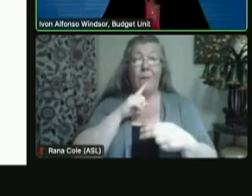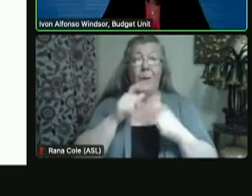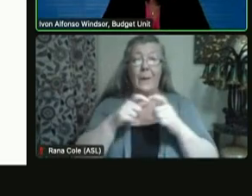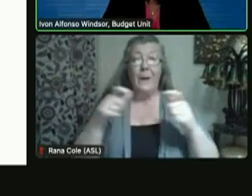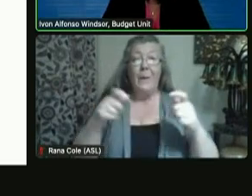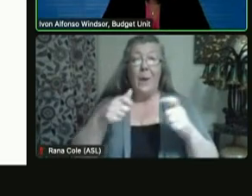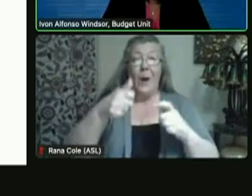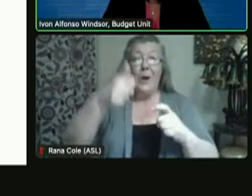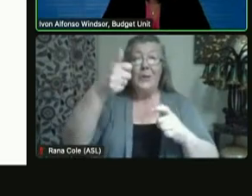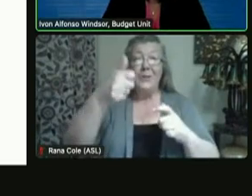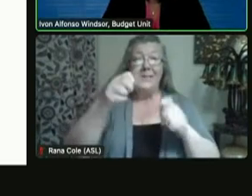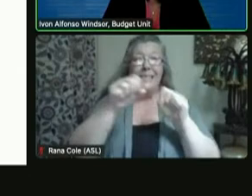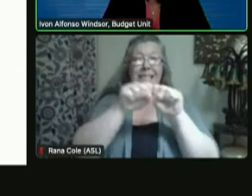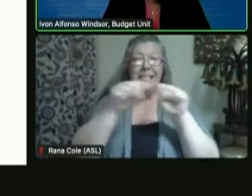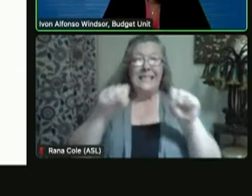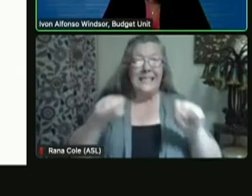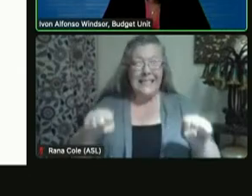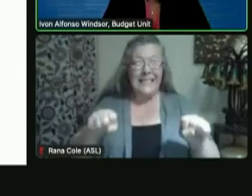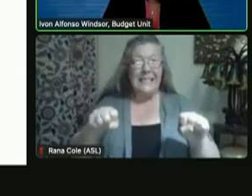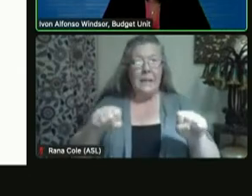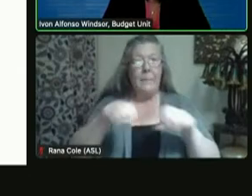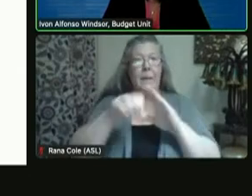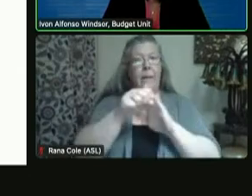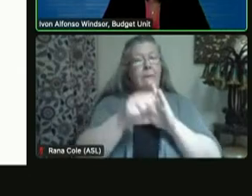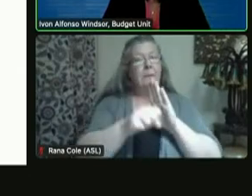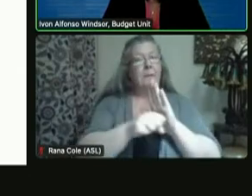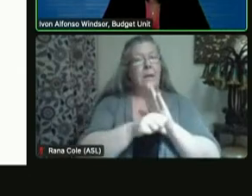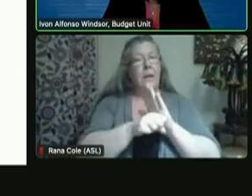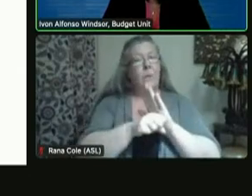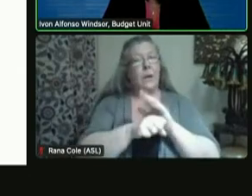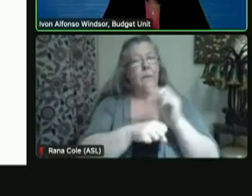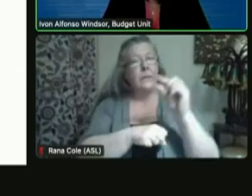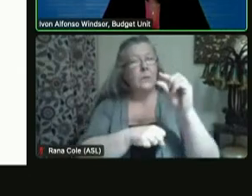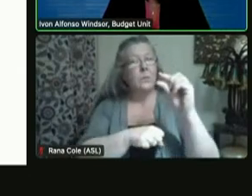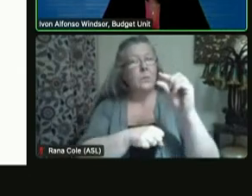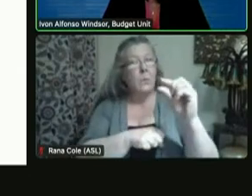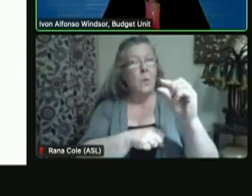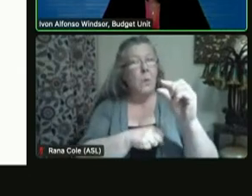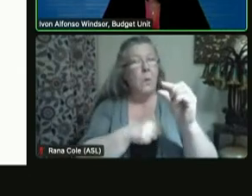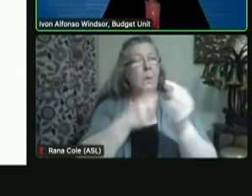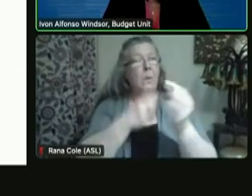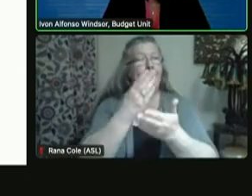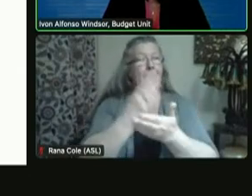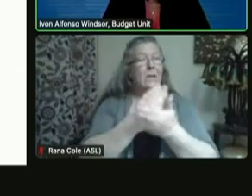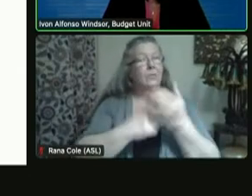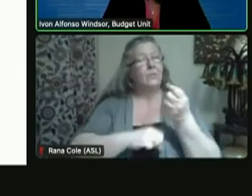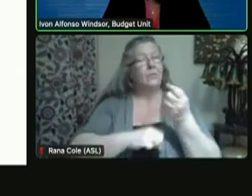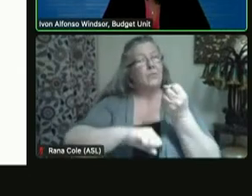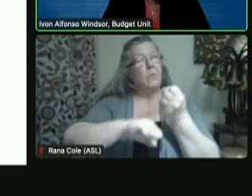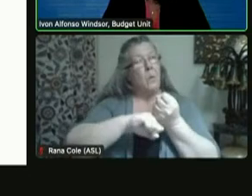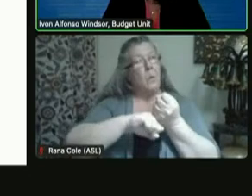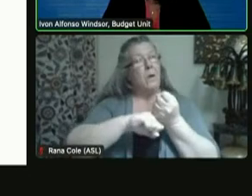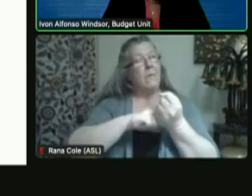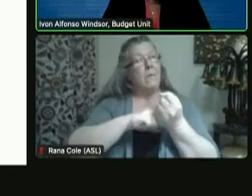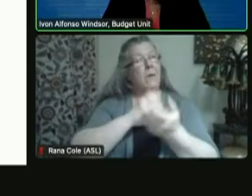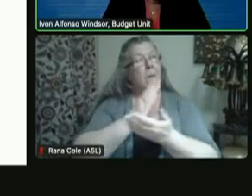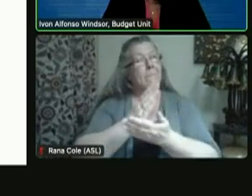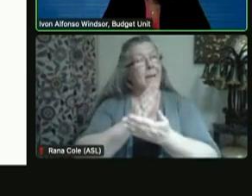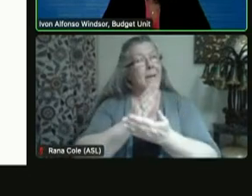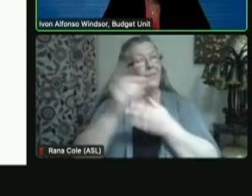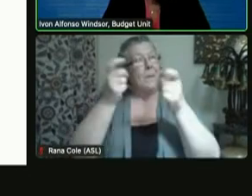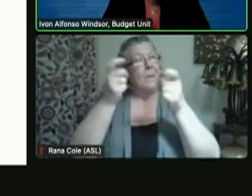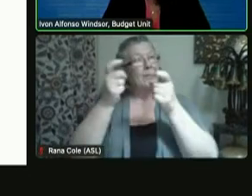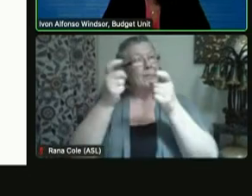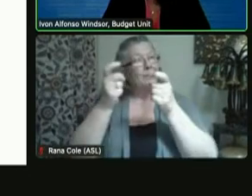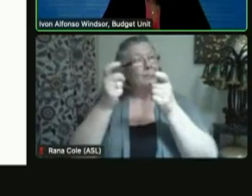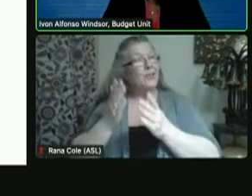have the smallest budget for administration to support our schools. Only 2% of our budget goes toward administration. And as